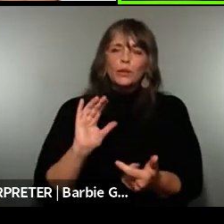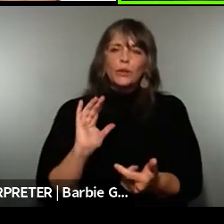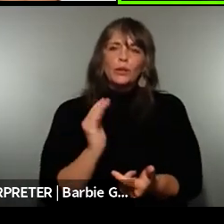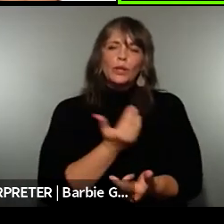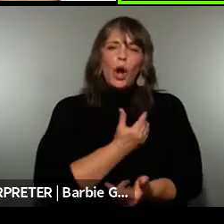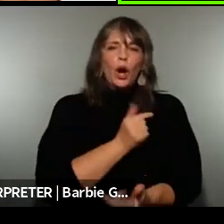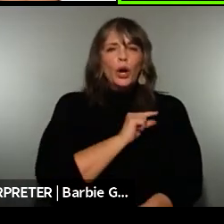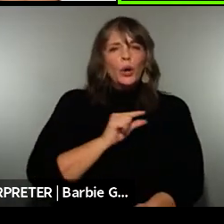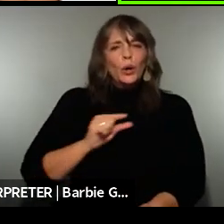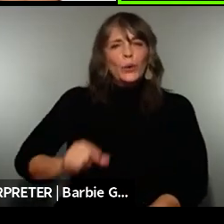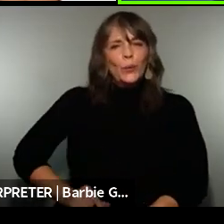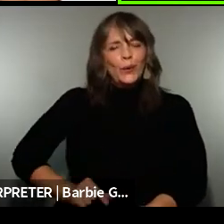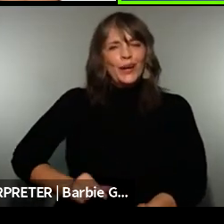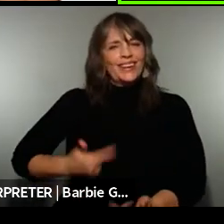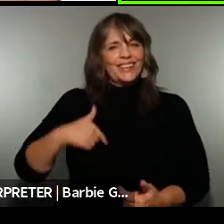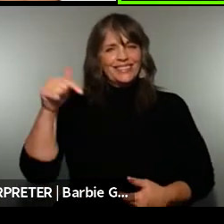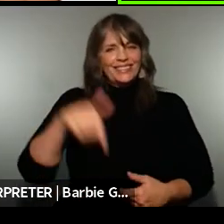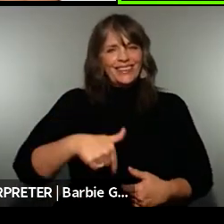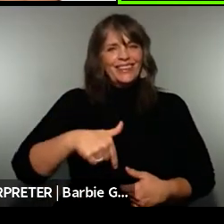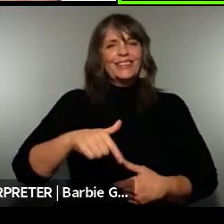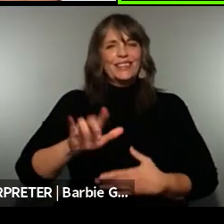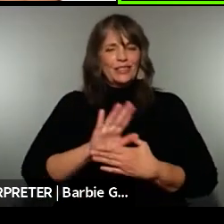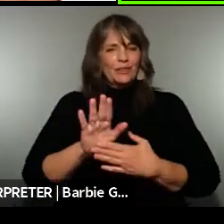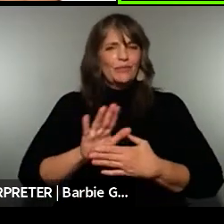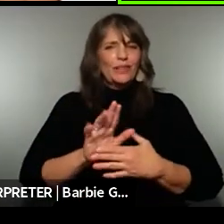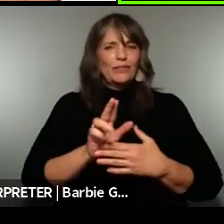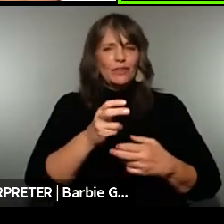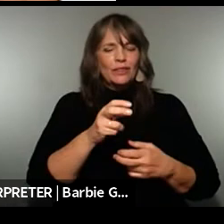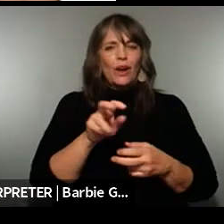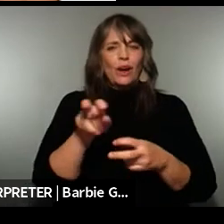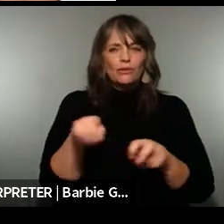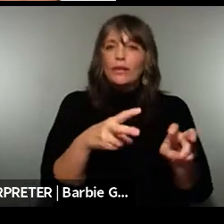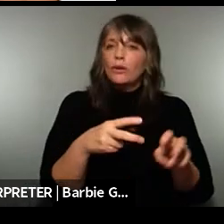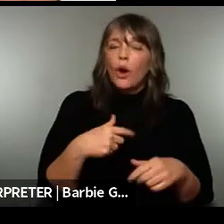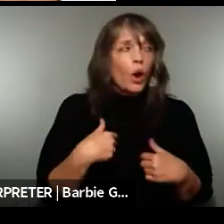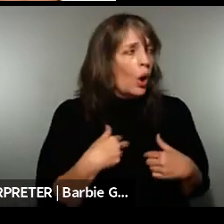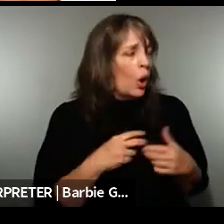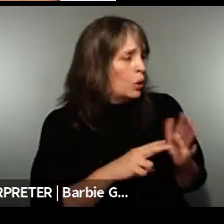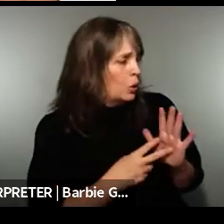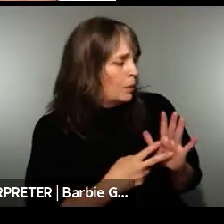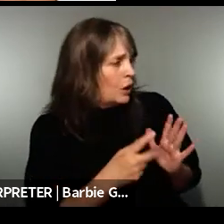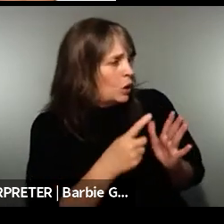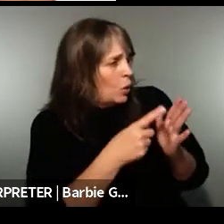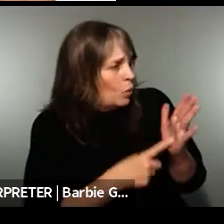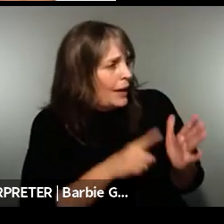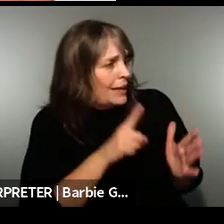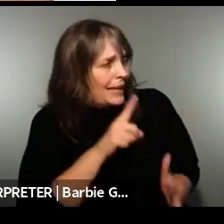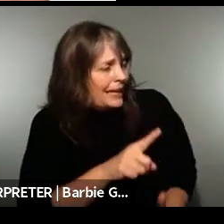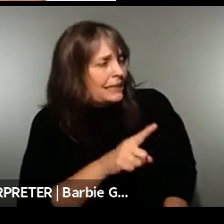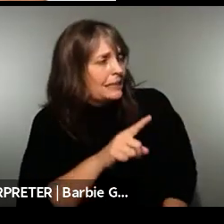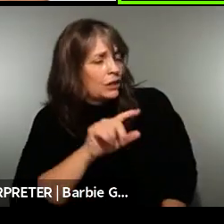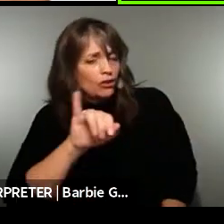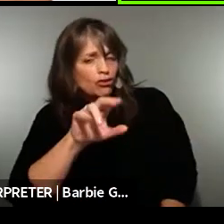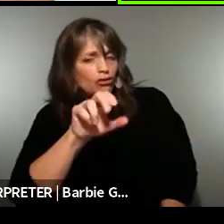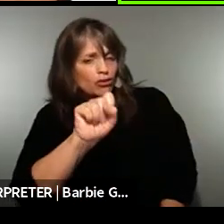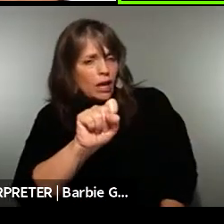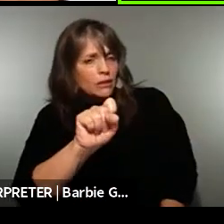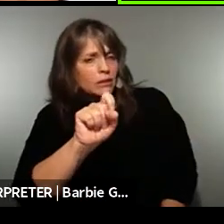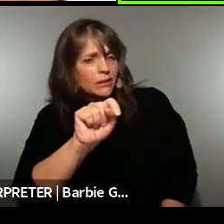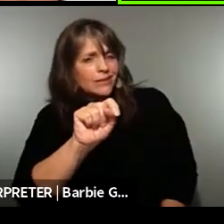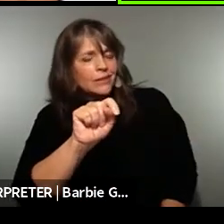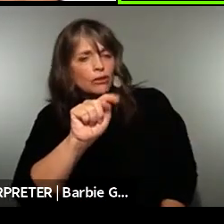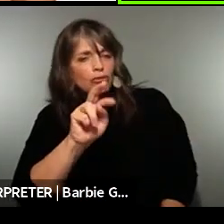transition. Just kidding, we all love it anyway. Oh, you want you mean like what even is a just transition?